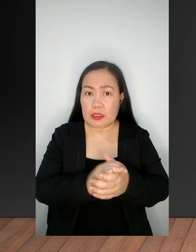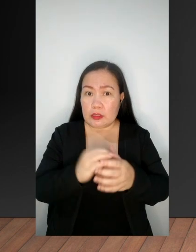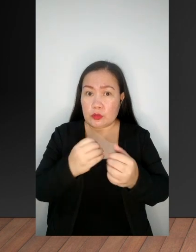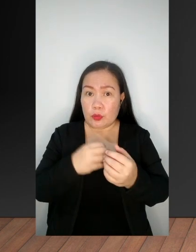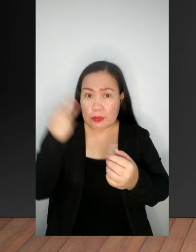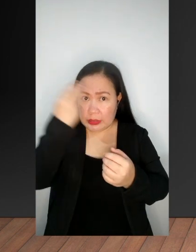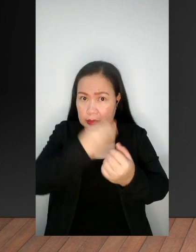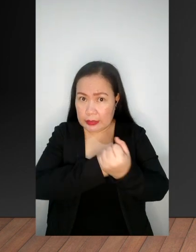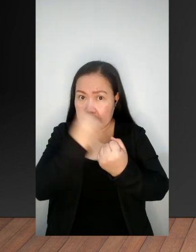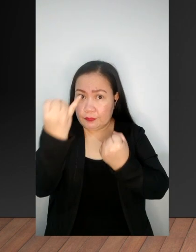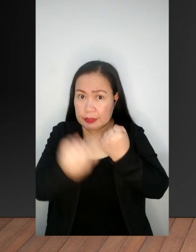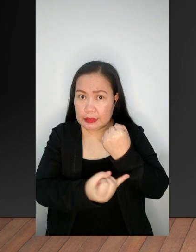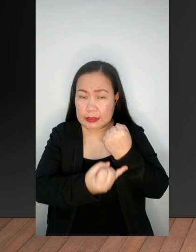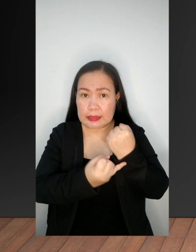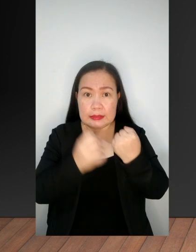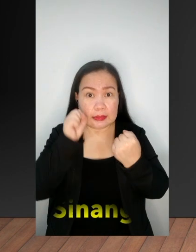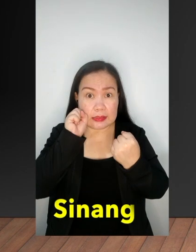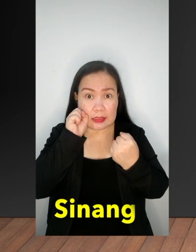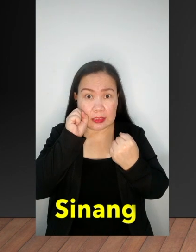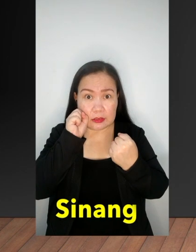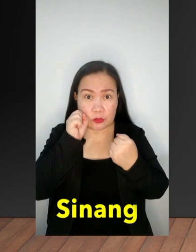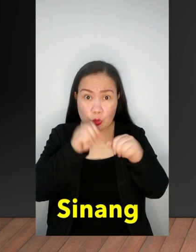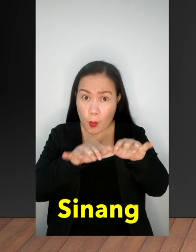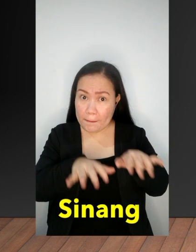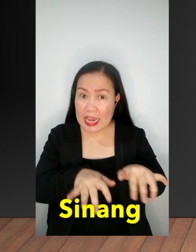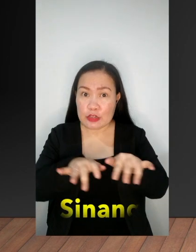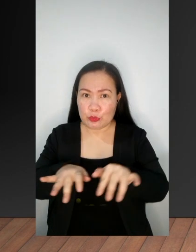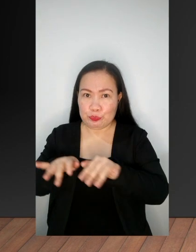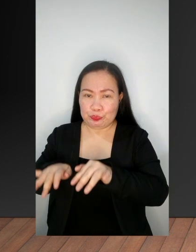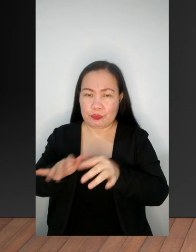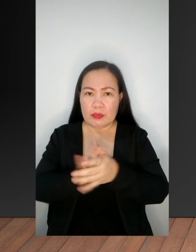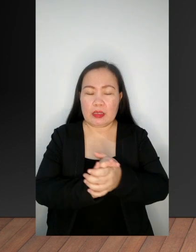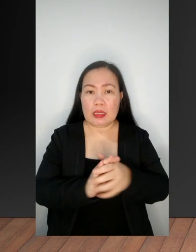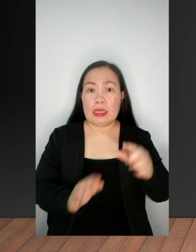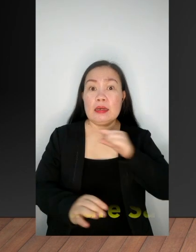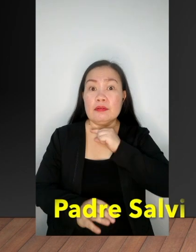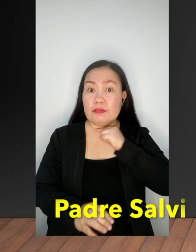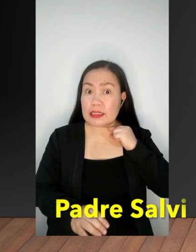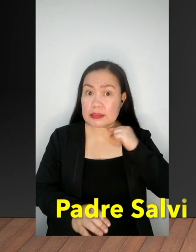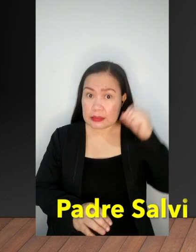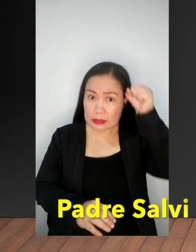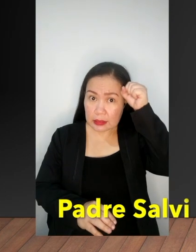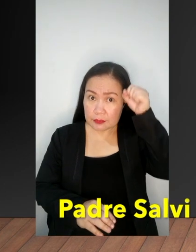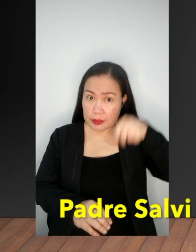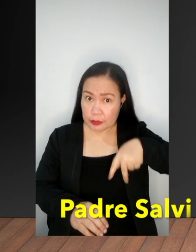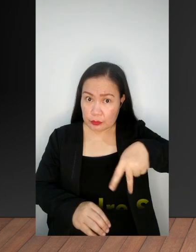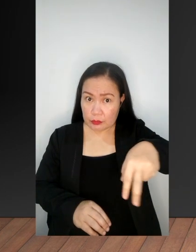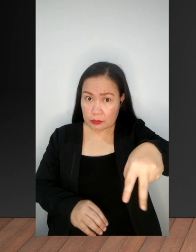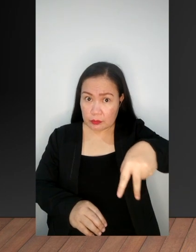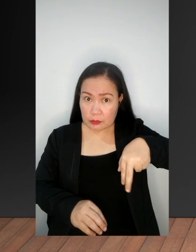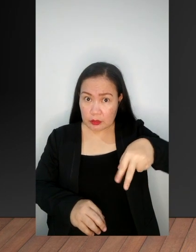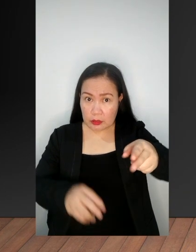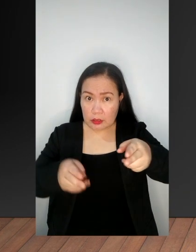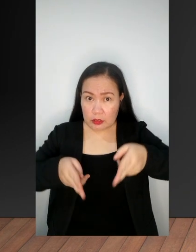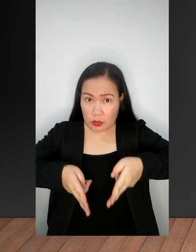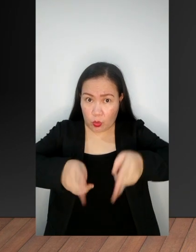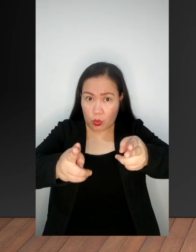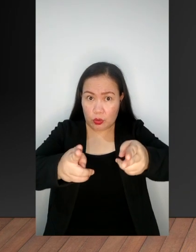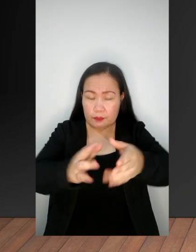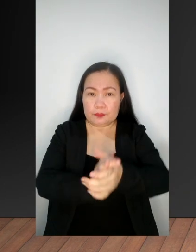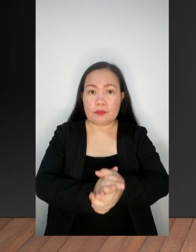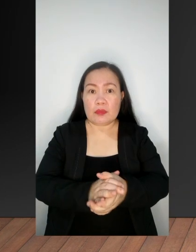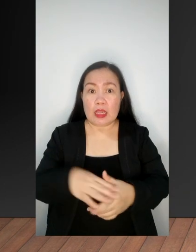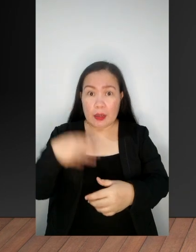to play the piano. On the other hand, Padre Salve walked around the hall. While waiting